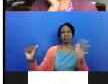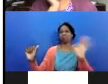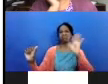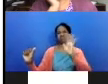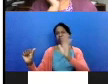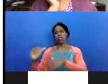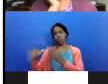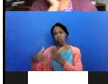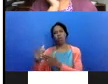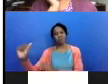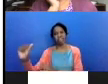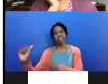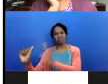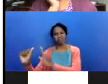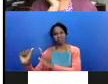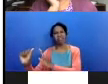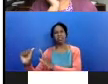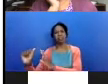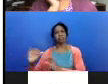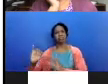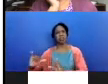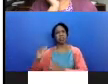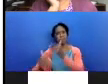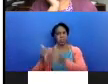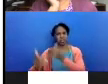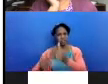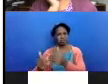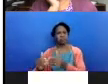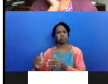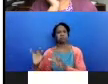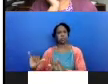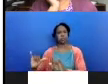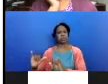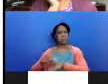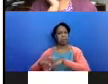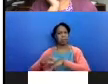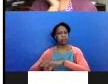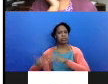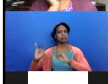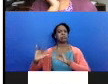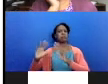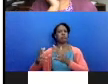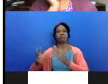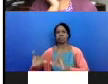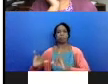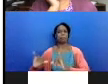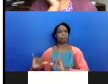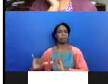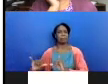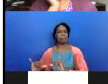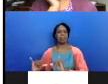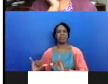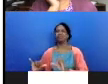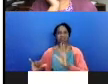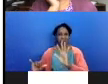group. If all the men are the same, then you can just treat them all the same. Well, I'm not arguing against groups. Groups are helpful, but they're